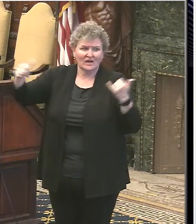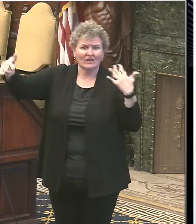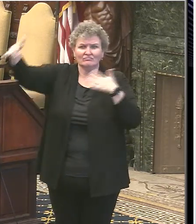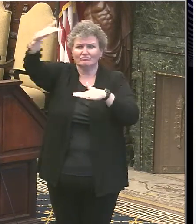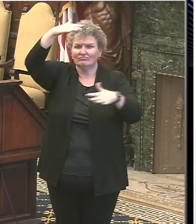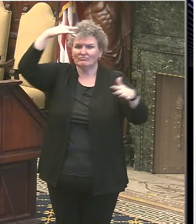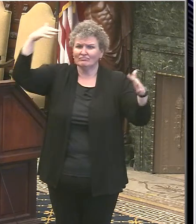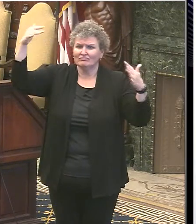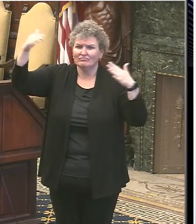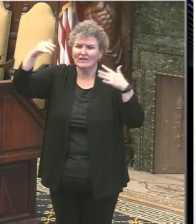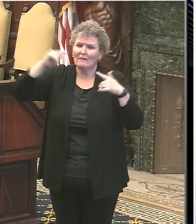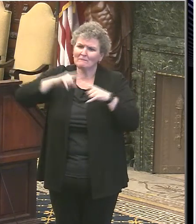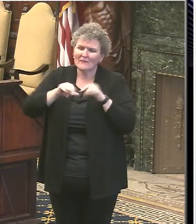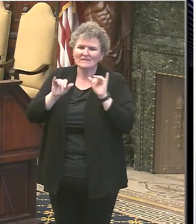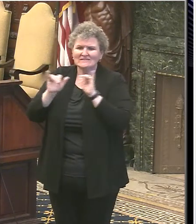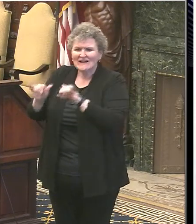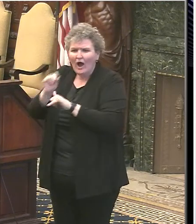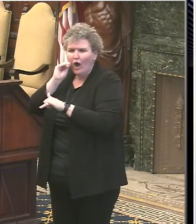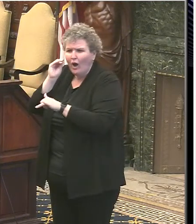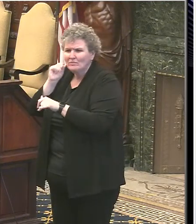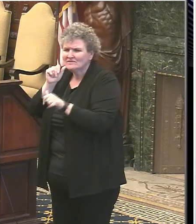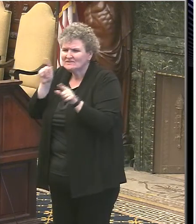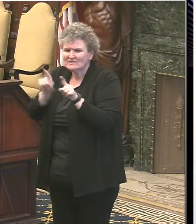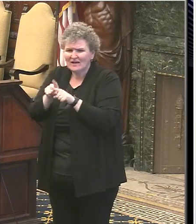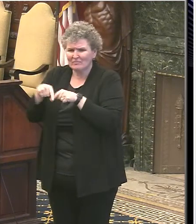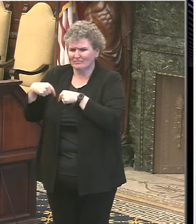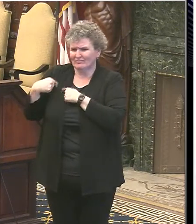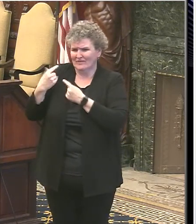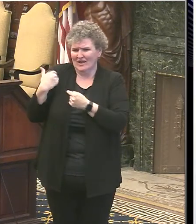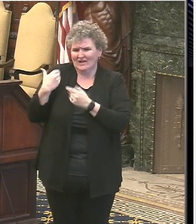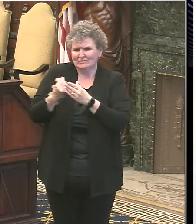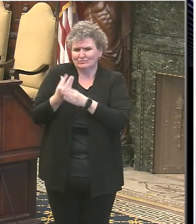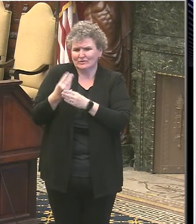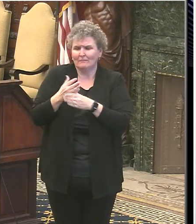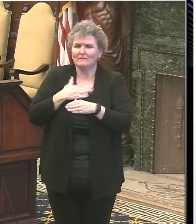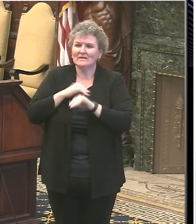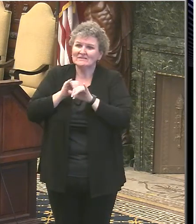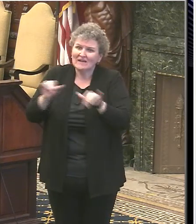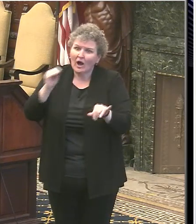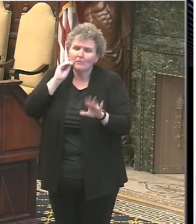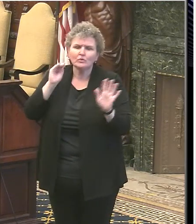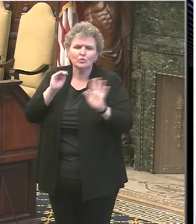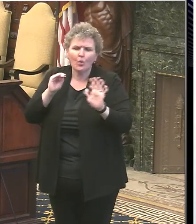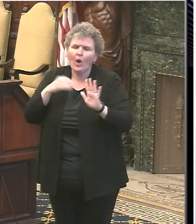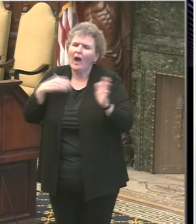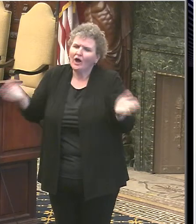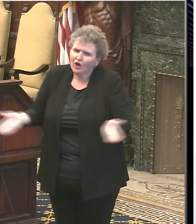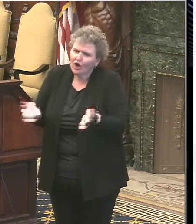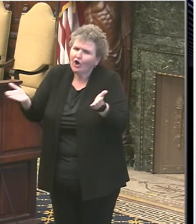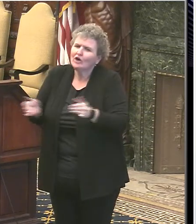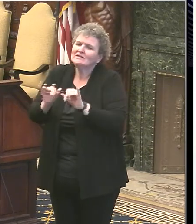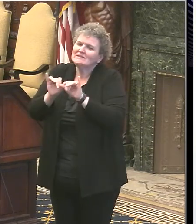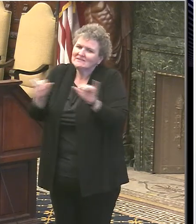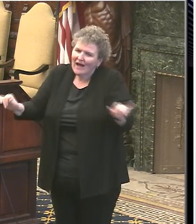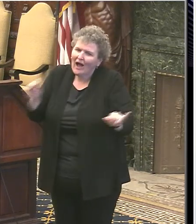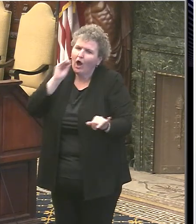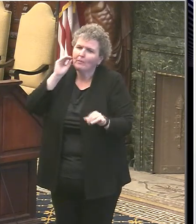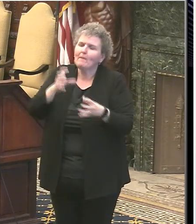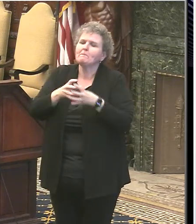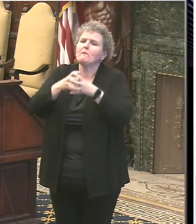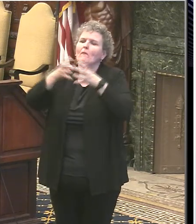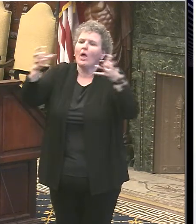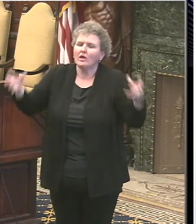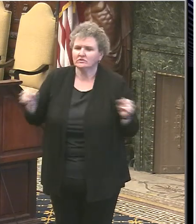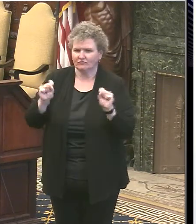This is not like we were in the spring where really we're saying everybody's got to stay at home. We're really encouraging people to stay at home as much as possible.